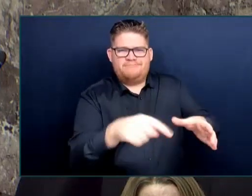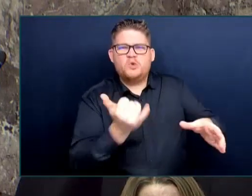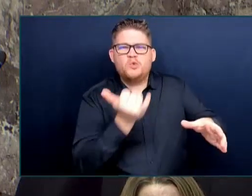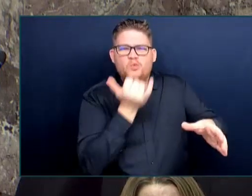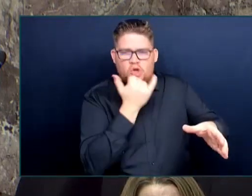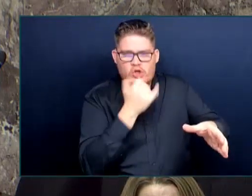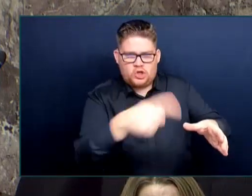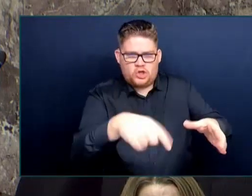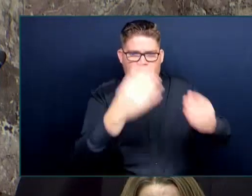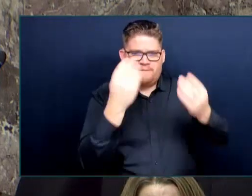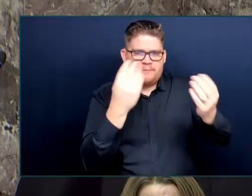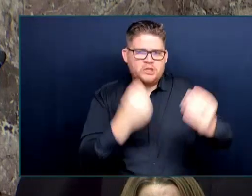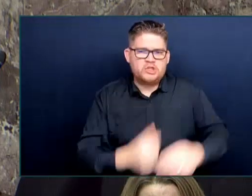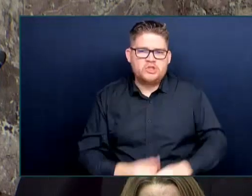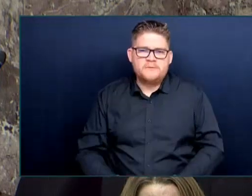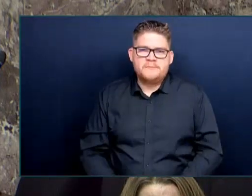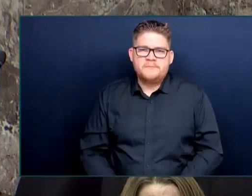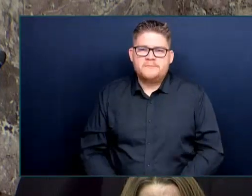Honourable Speaker,